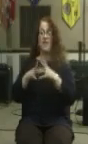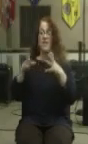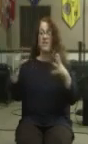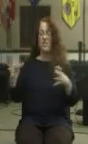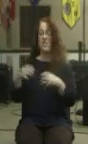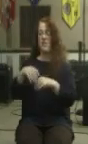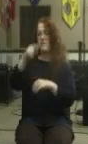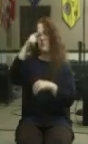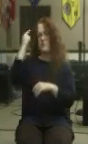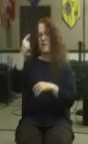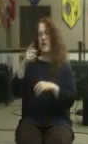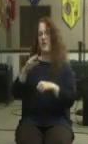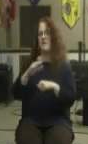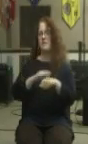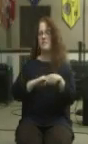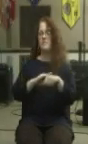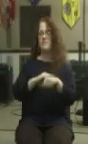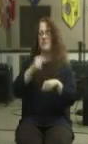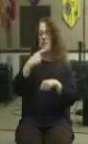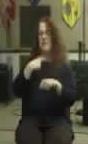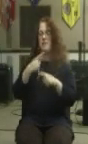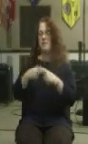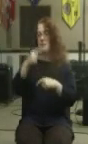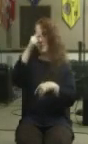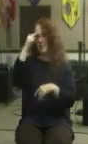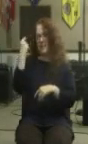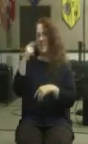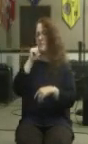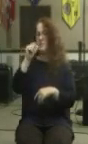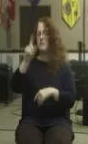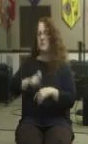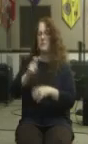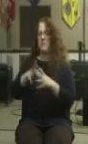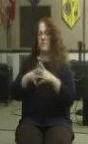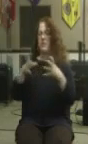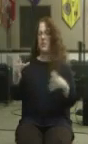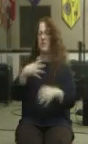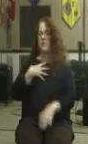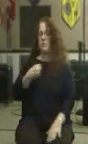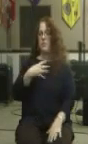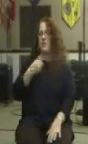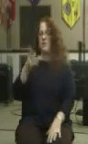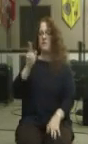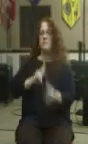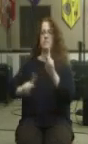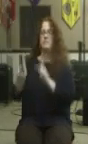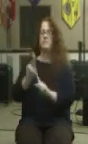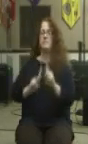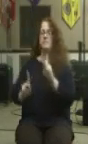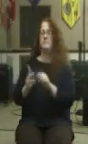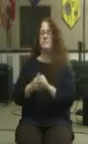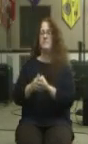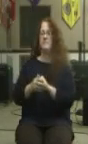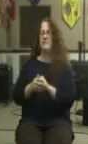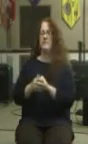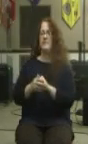If I was white, yeah, I can have a lot of black folks. But being that I'm black, I'm not supposed to have a lot of white